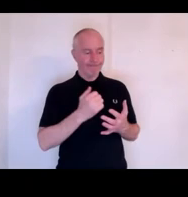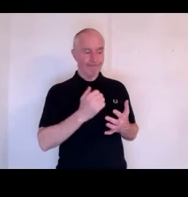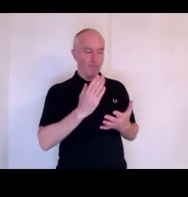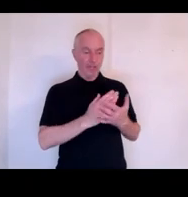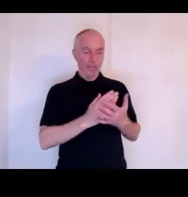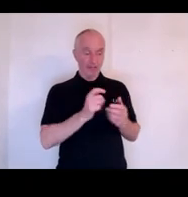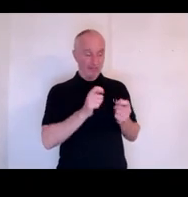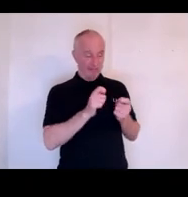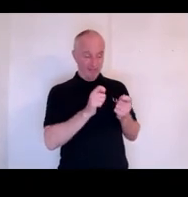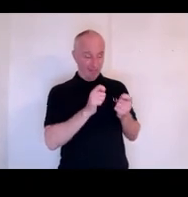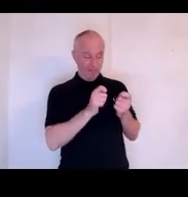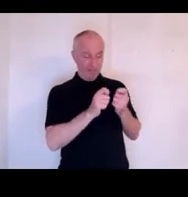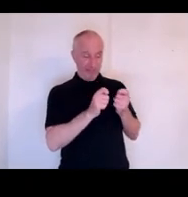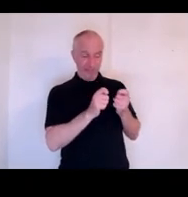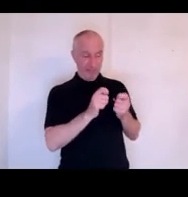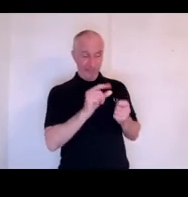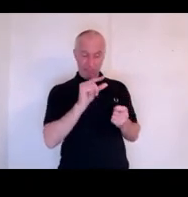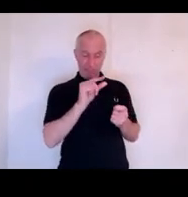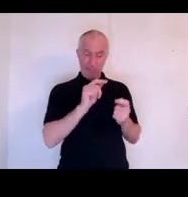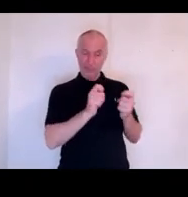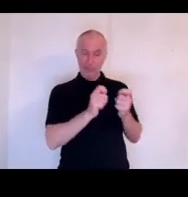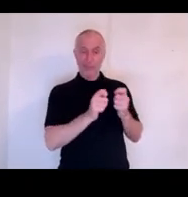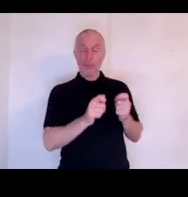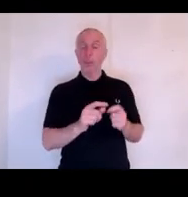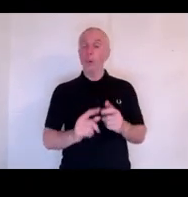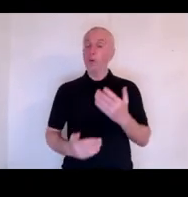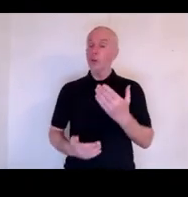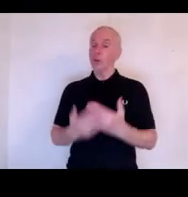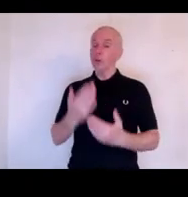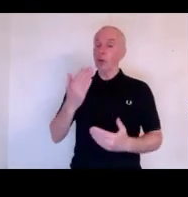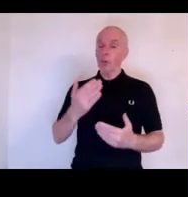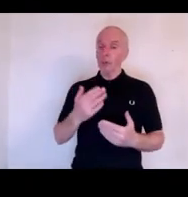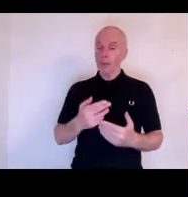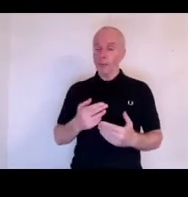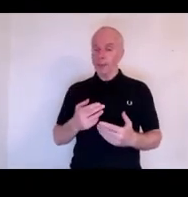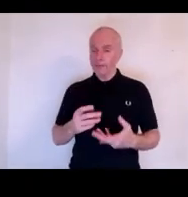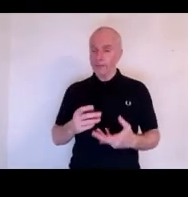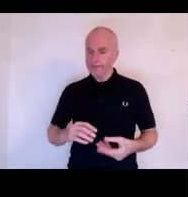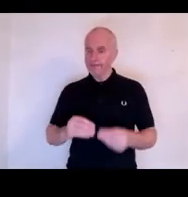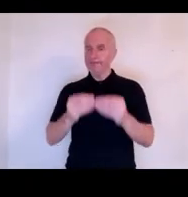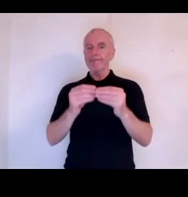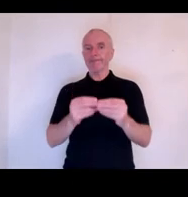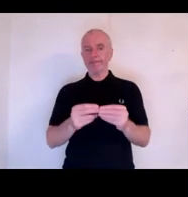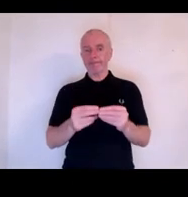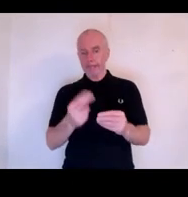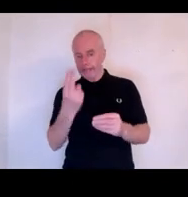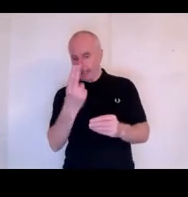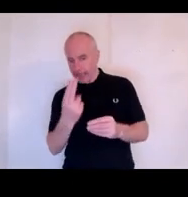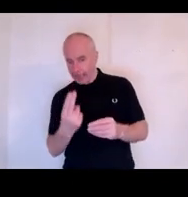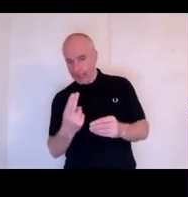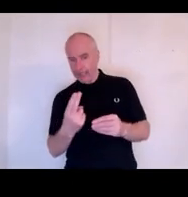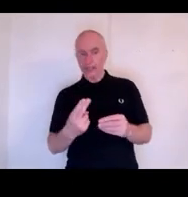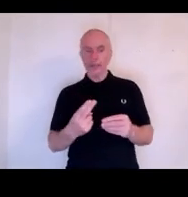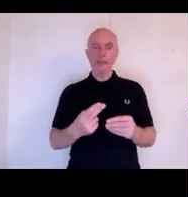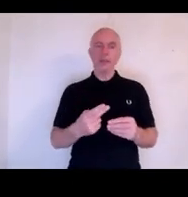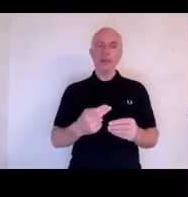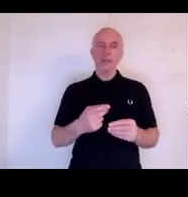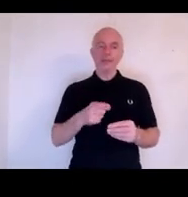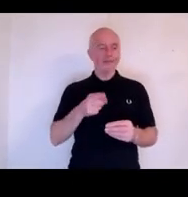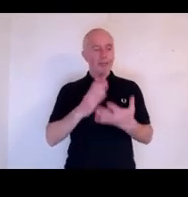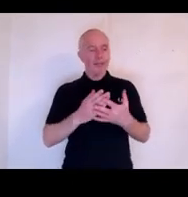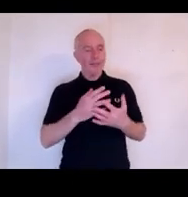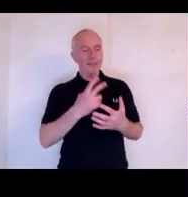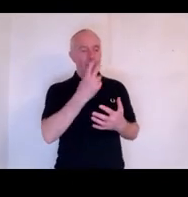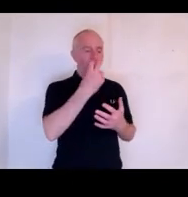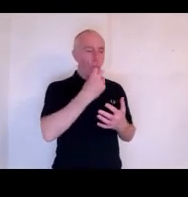But as we get new plant ideas and new designs coming online, what we don't want to do is go and reuse that really old code and really old